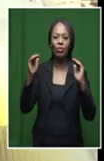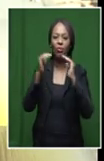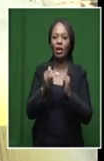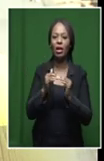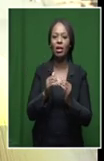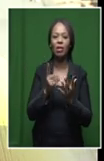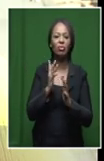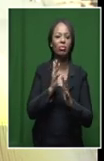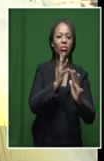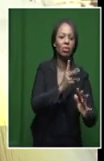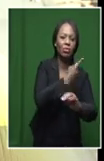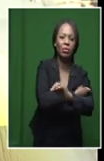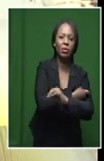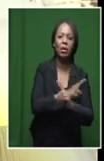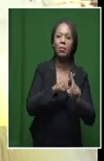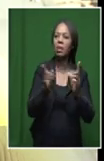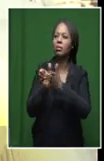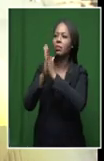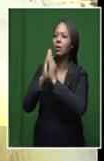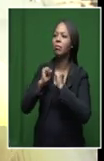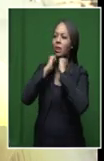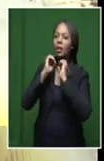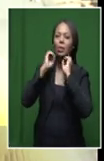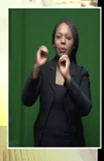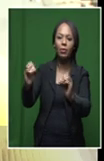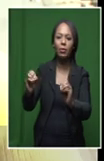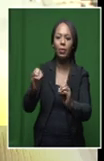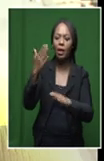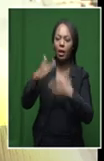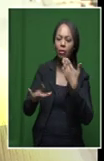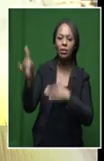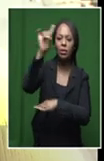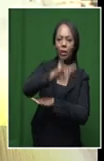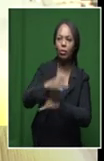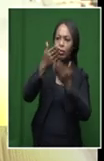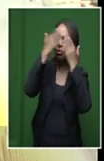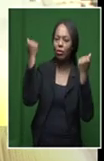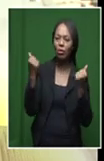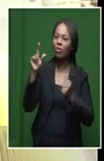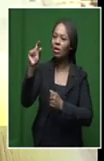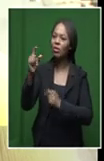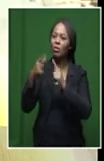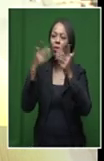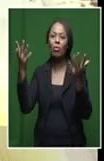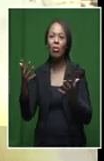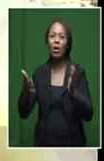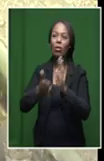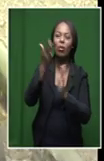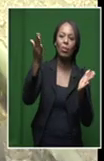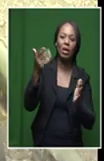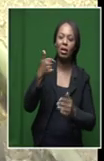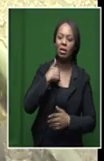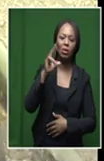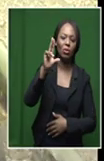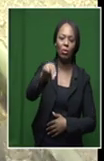bayo-vaccinate abangacelanga endlini. At the end of the day, asazi ukuthi this vaccine iphuma yaphi. So for me, it's a no.